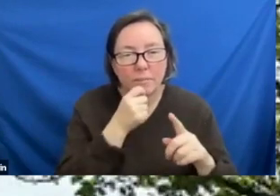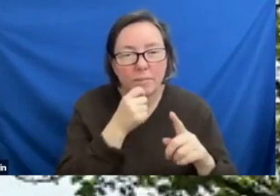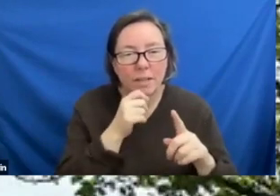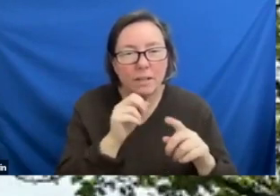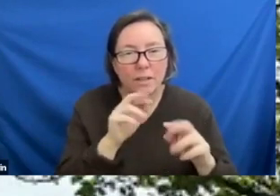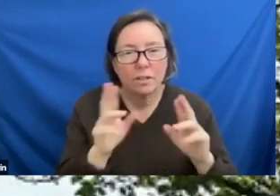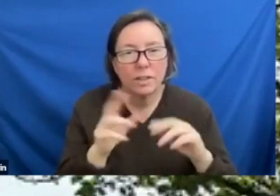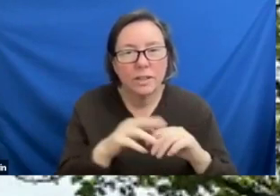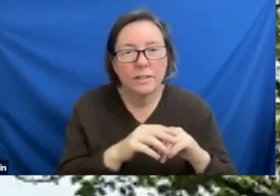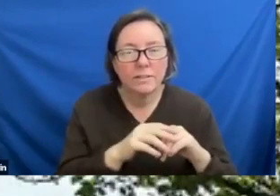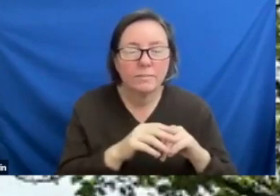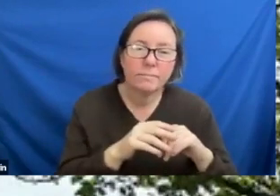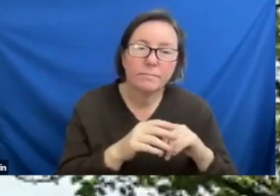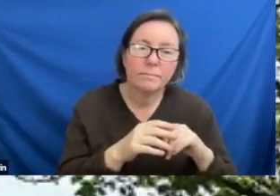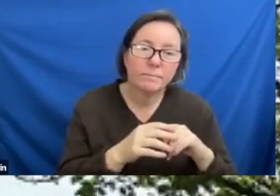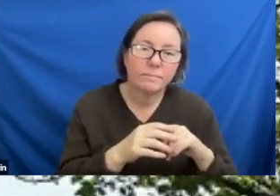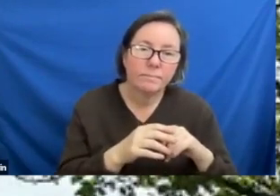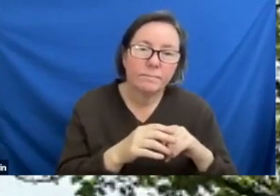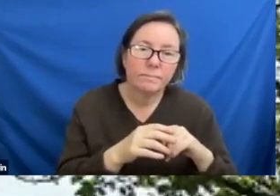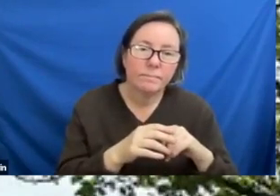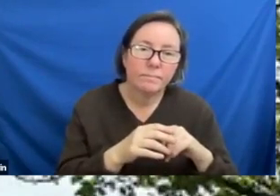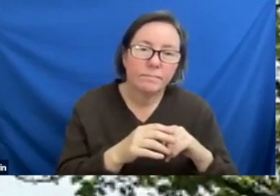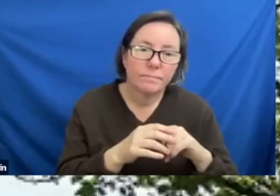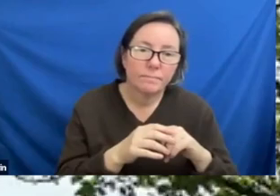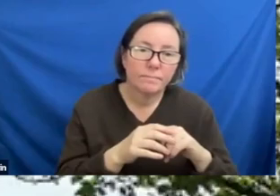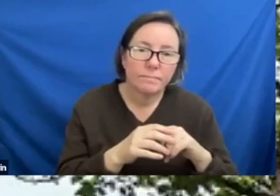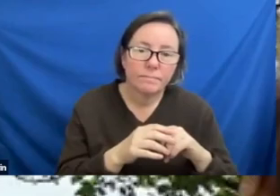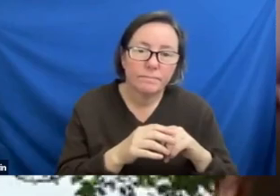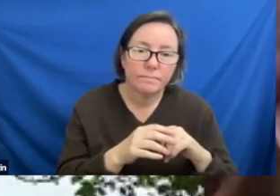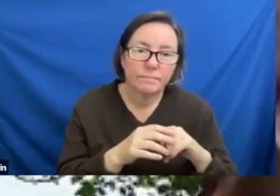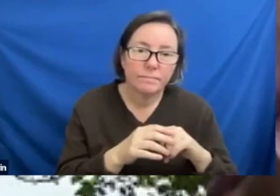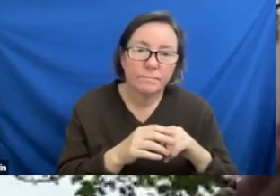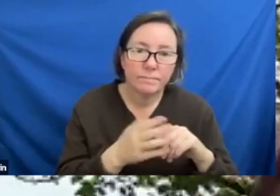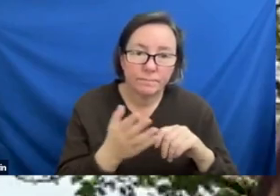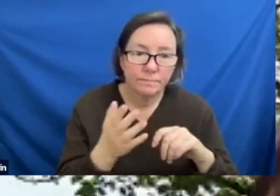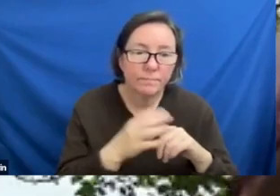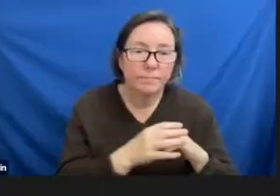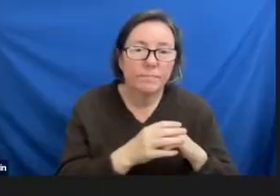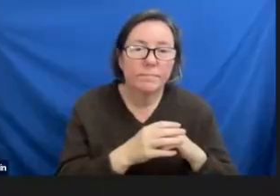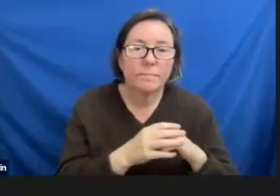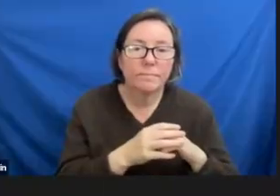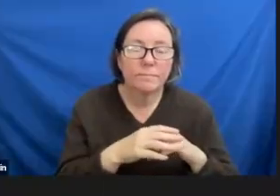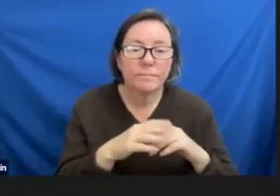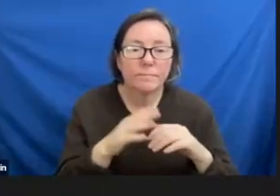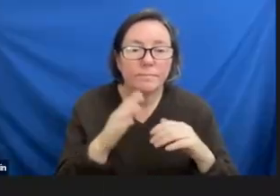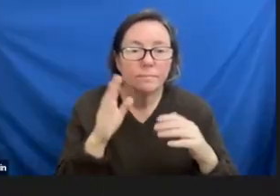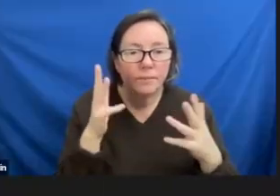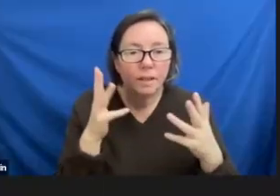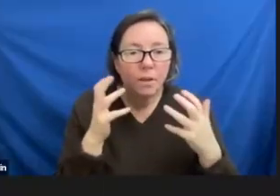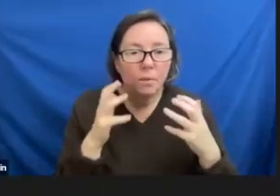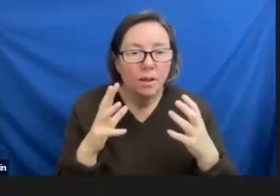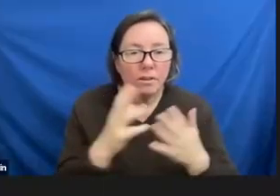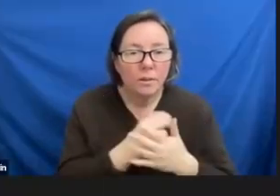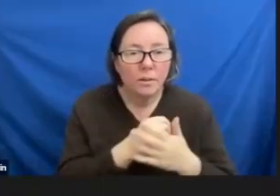your hand is raised, and maybe we can do that, and then go back to the chat. Yep. I just wanted to ask, are